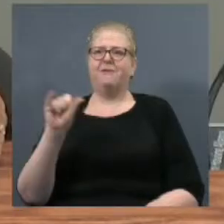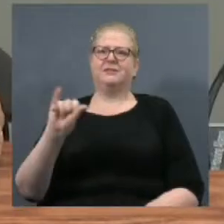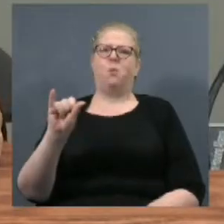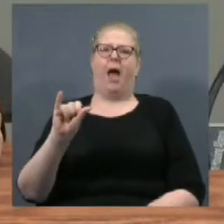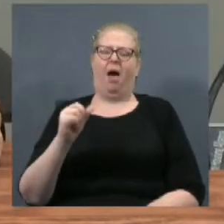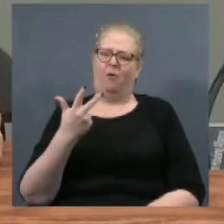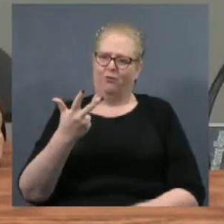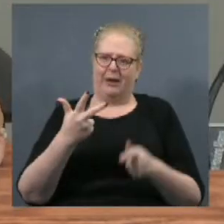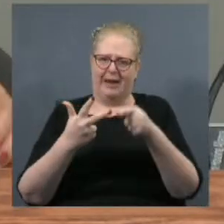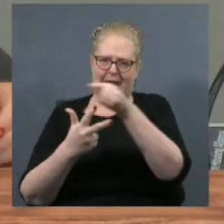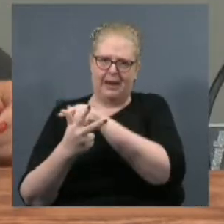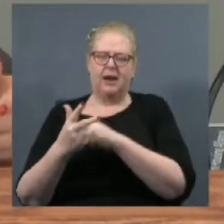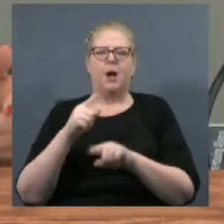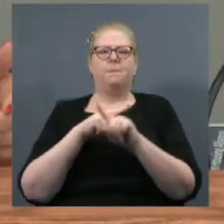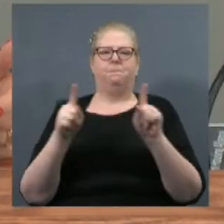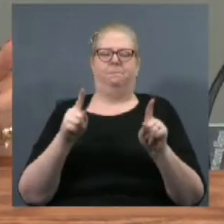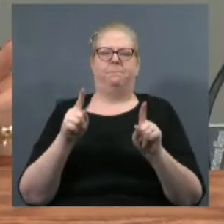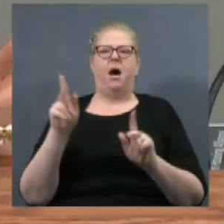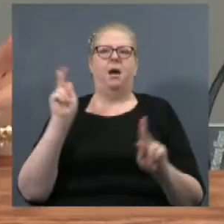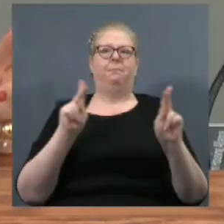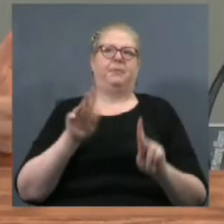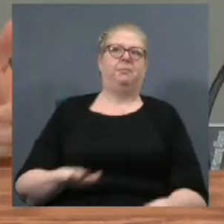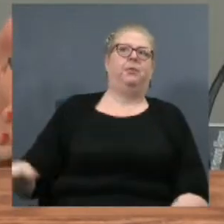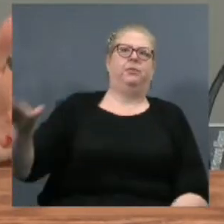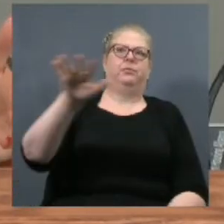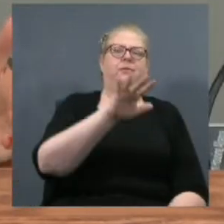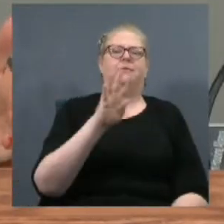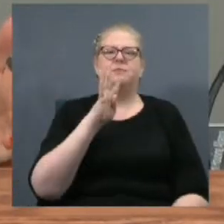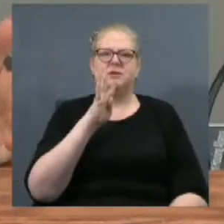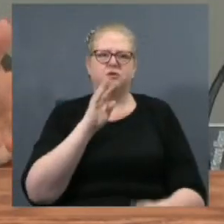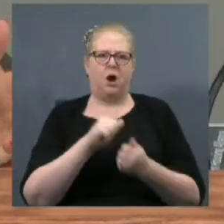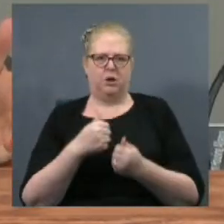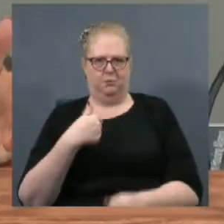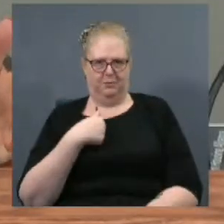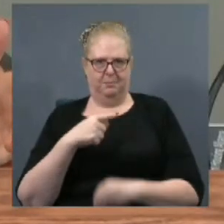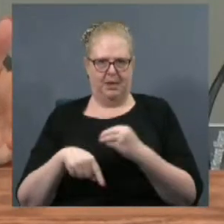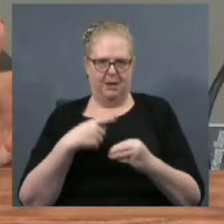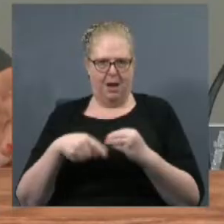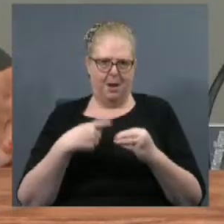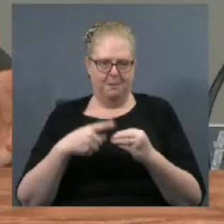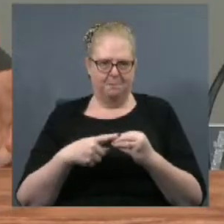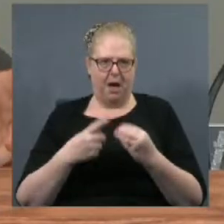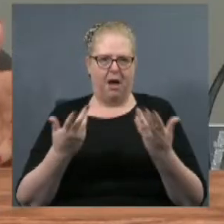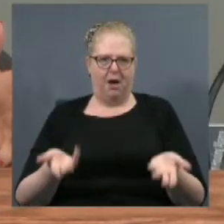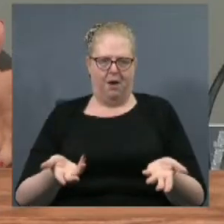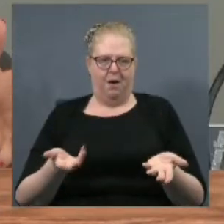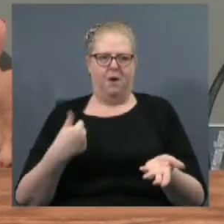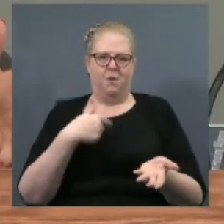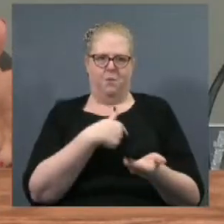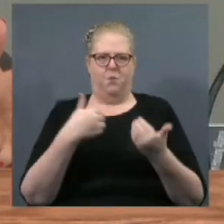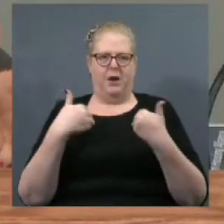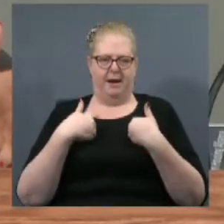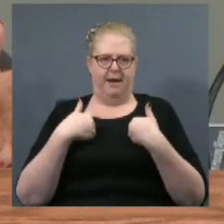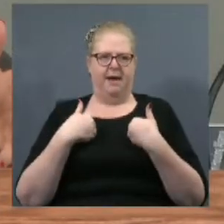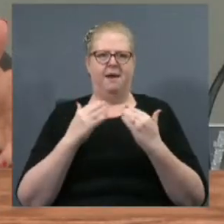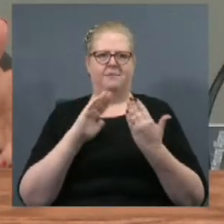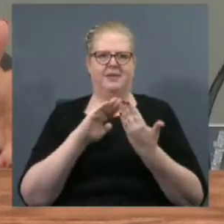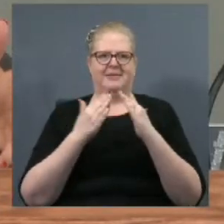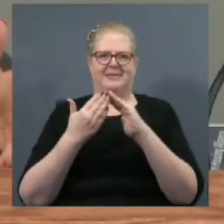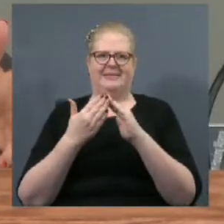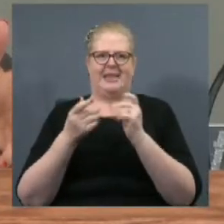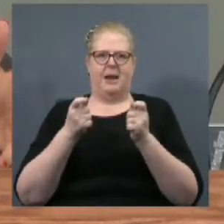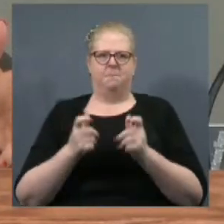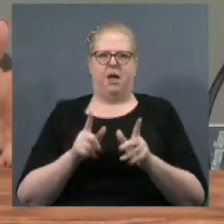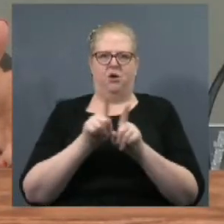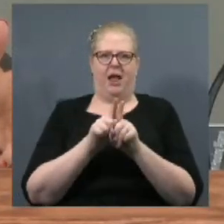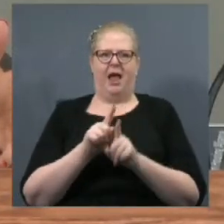But the citizens have talked to me about, well, if we have a assistant city manager as the fire chief, who's taking